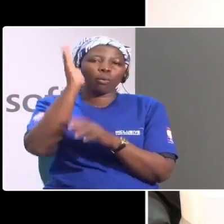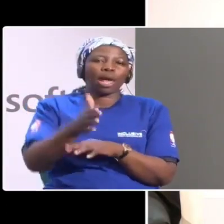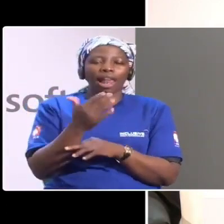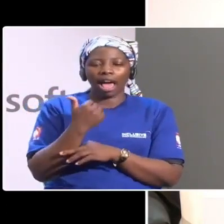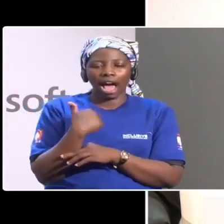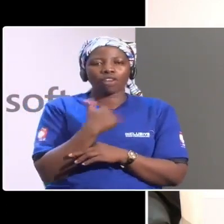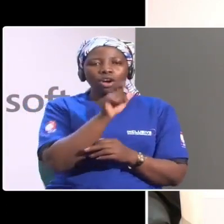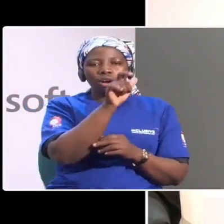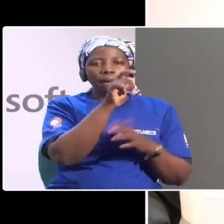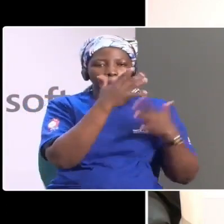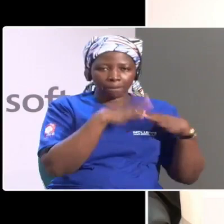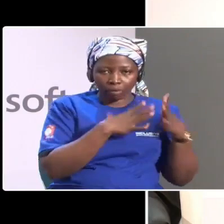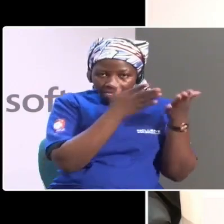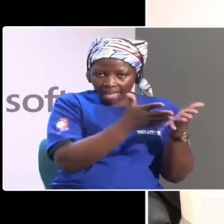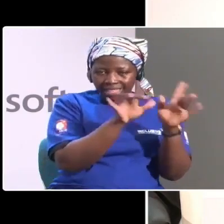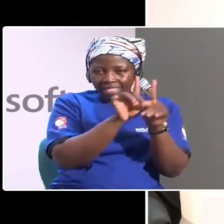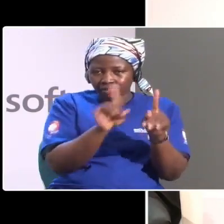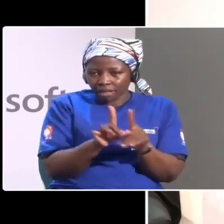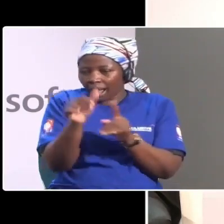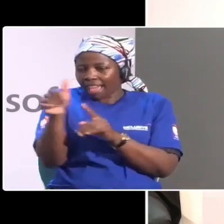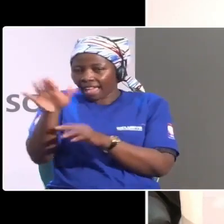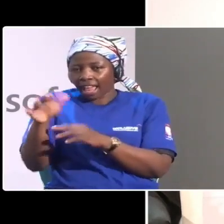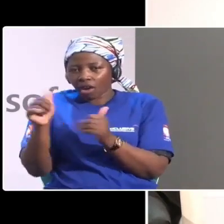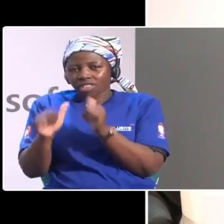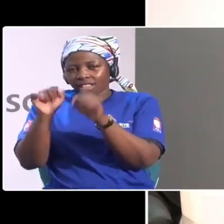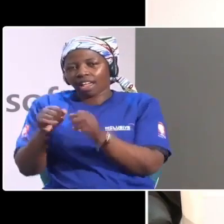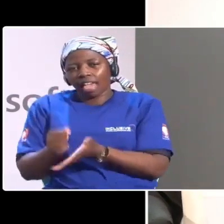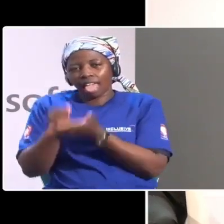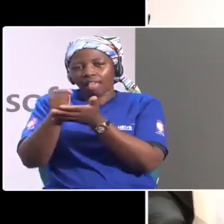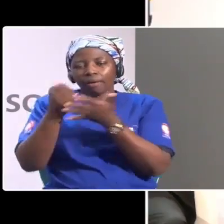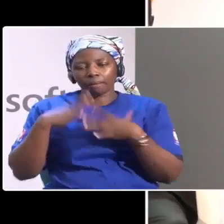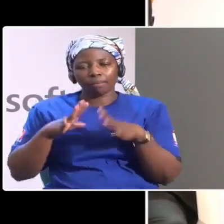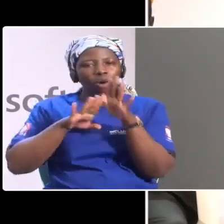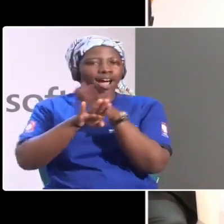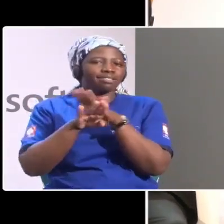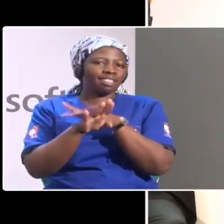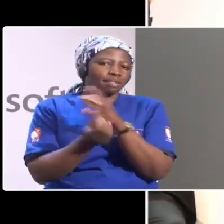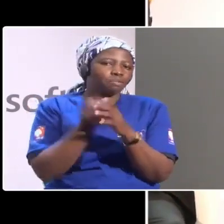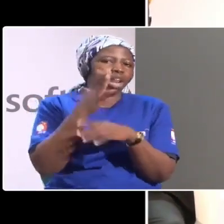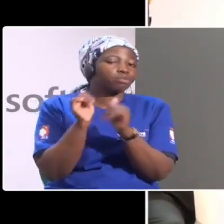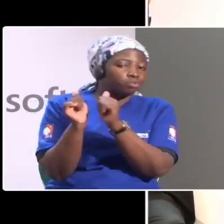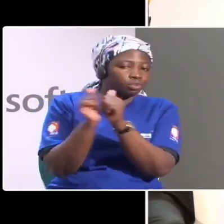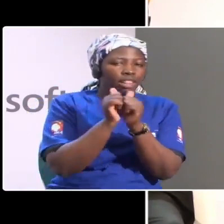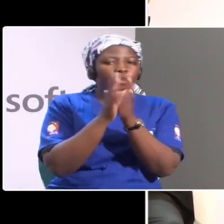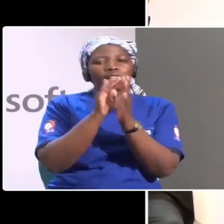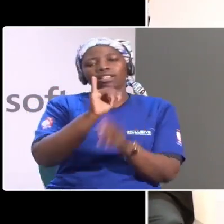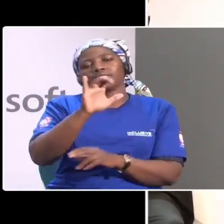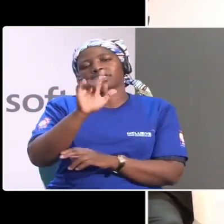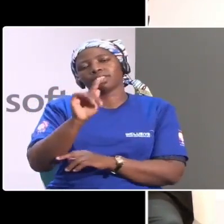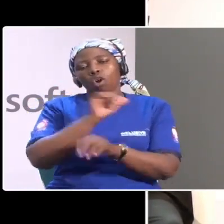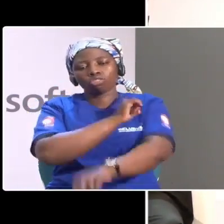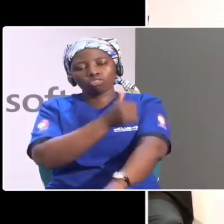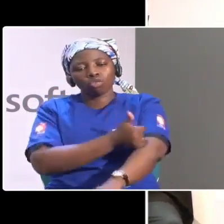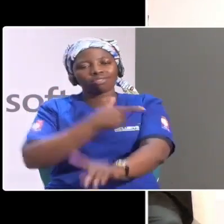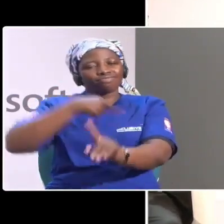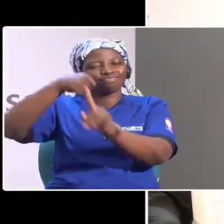both human resource and physical facilities that will enable people to access the products. So together with the ICT Authority, we are pushing this